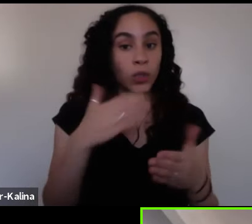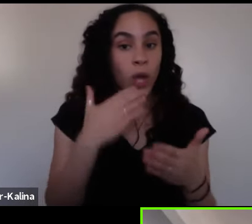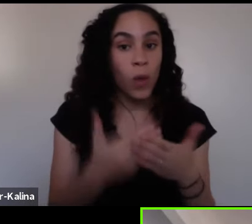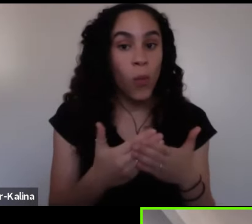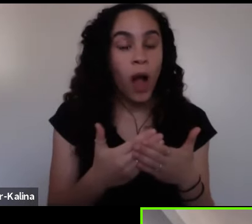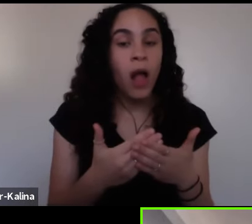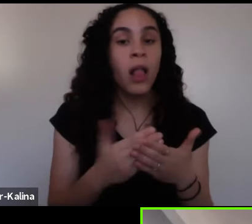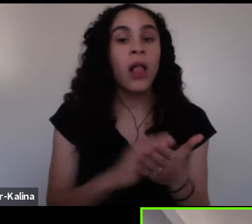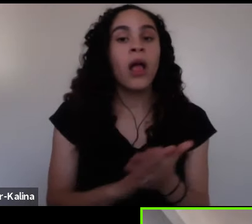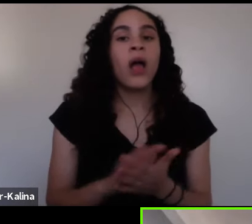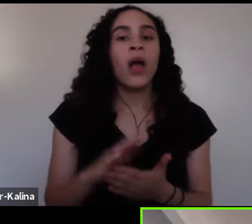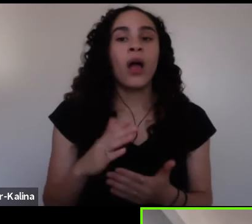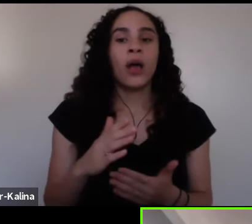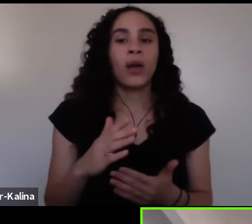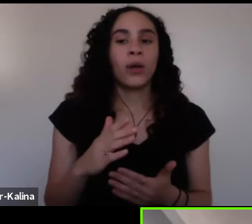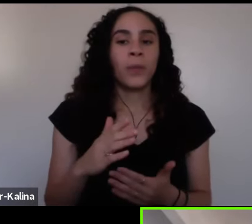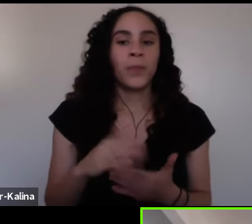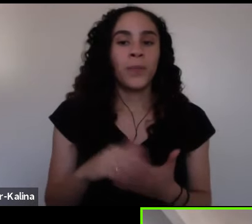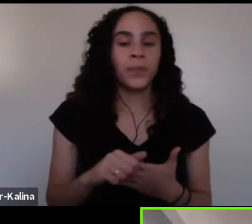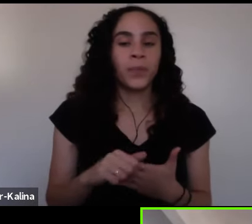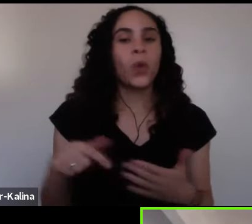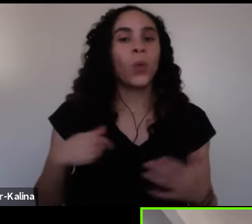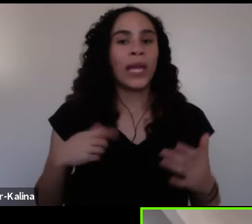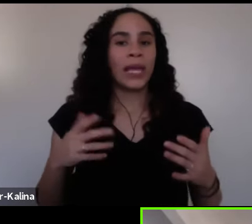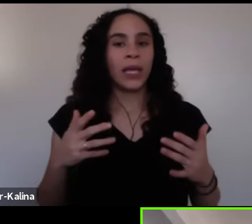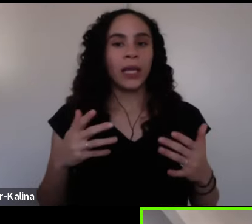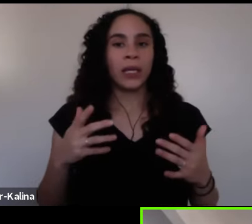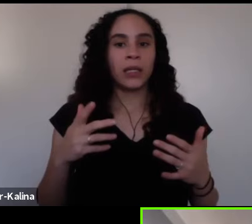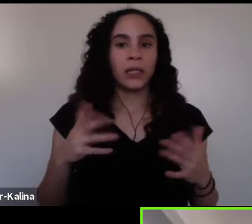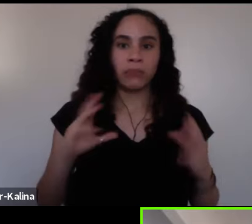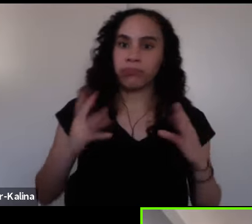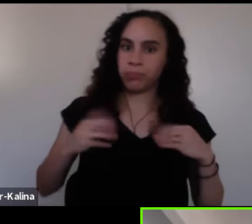take a lot of guidance from our ERGs or our affinity